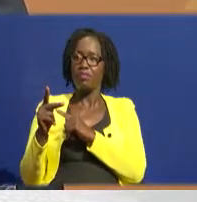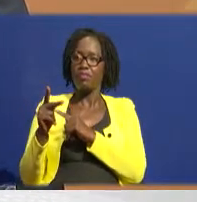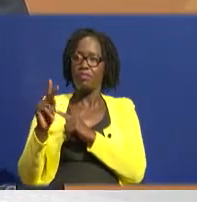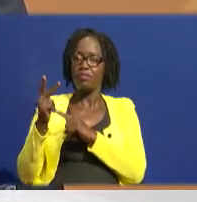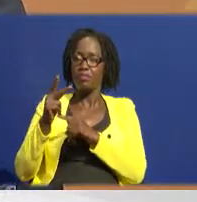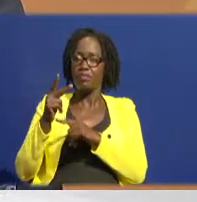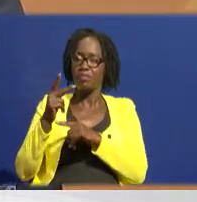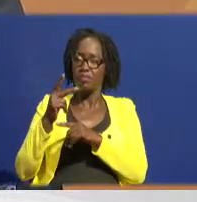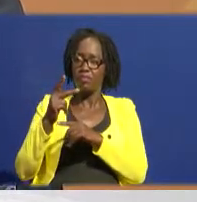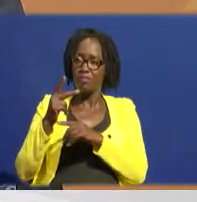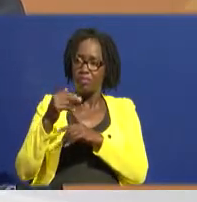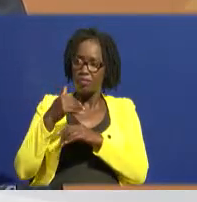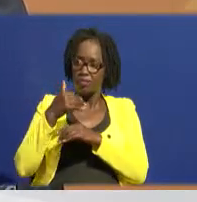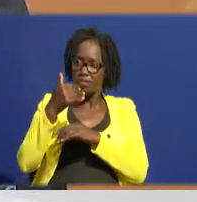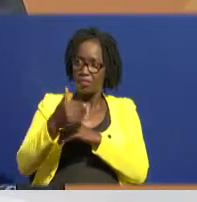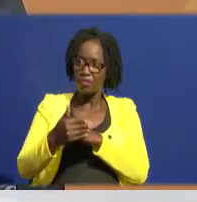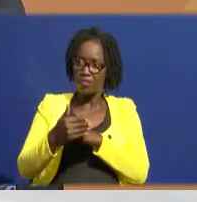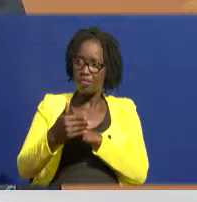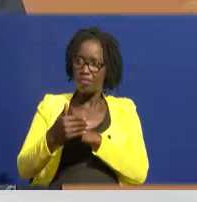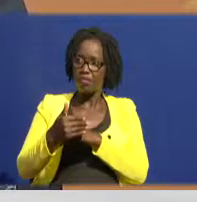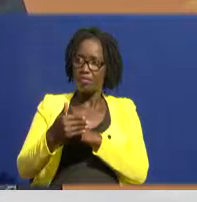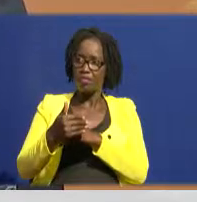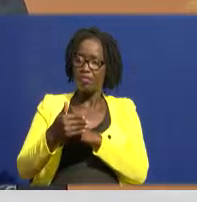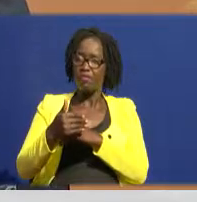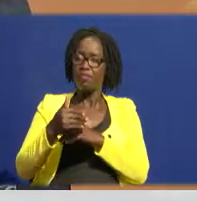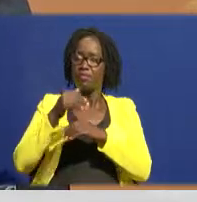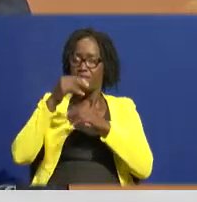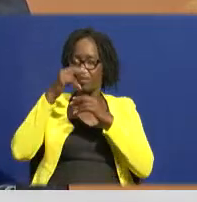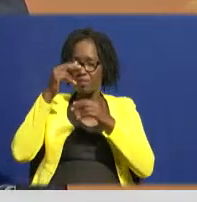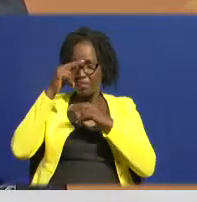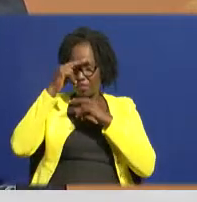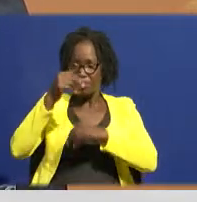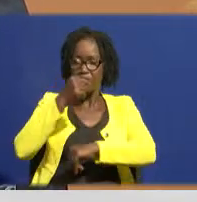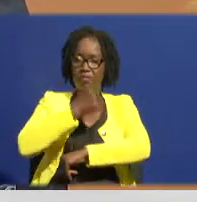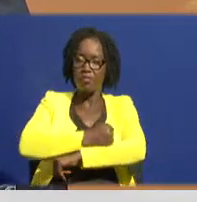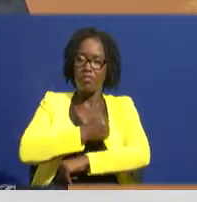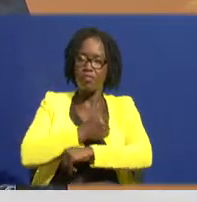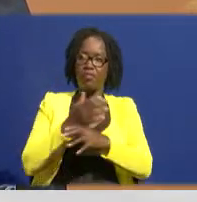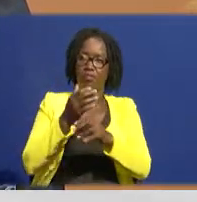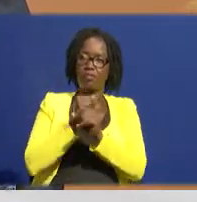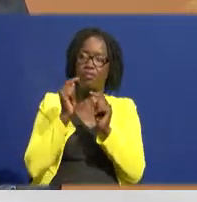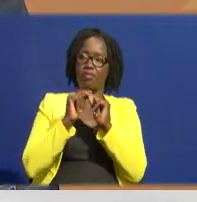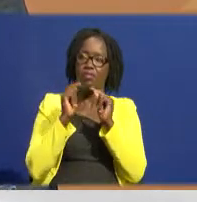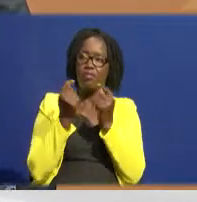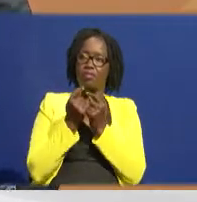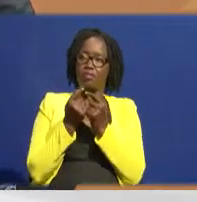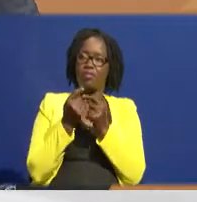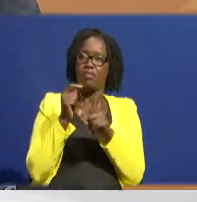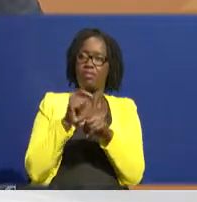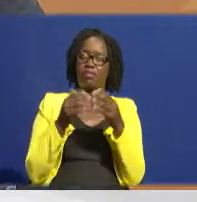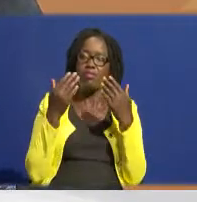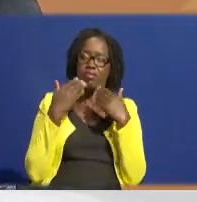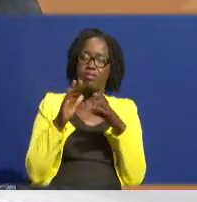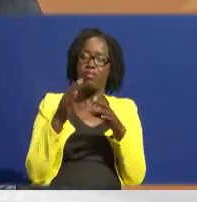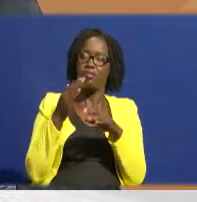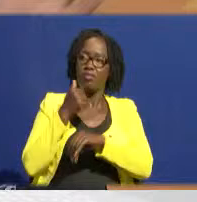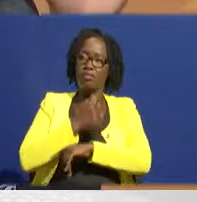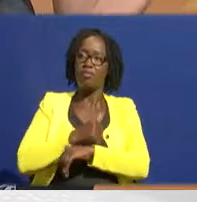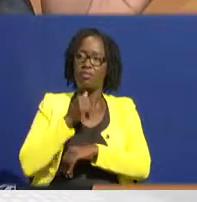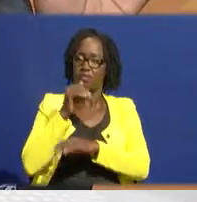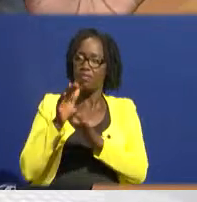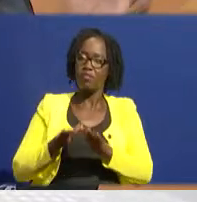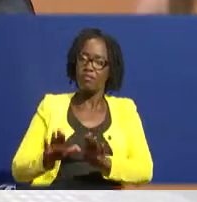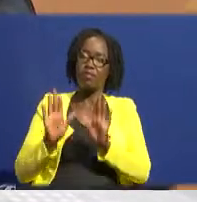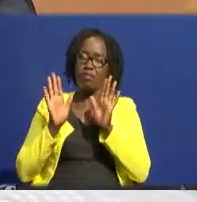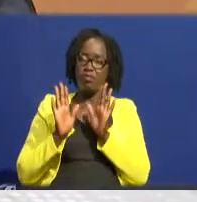Secondary School Associate Teams, KSATs. And these are teams that after they are done with school, we don't just let